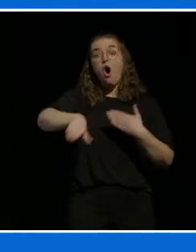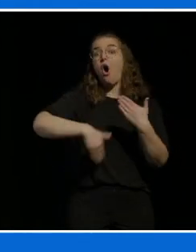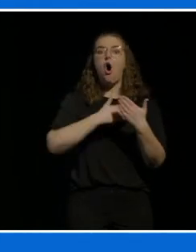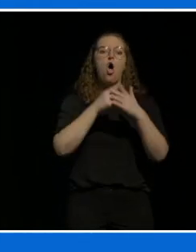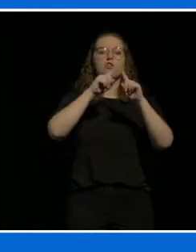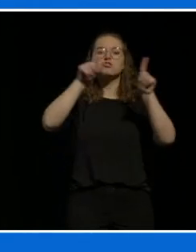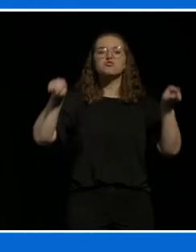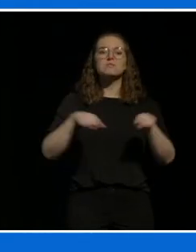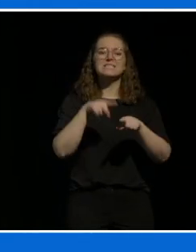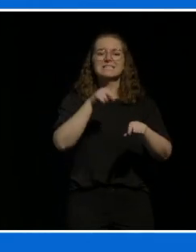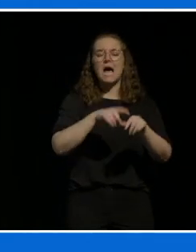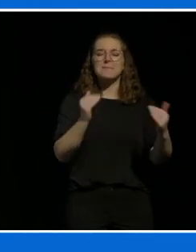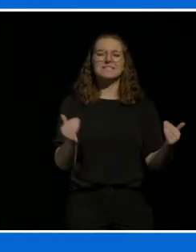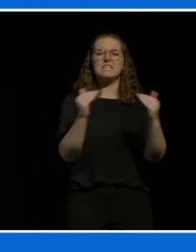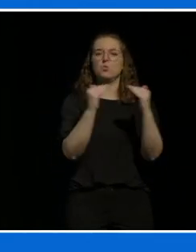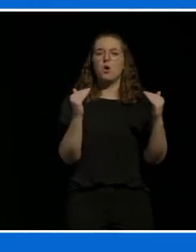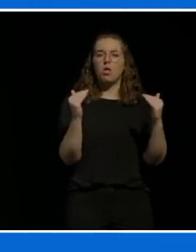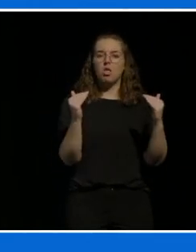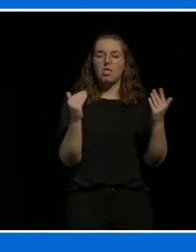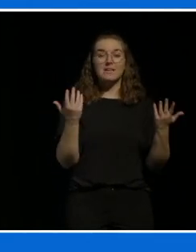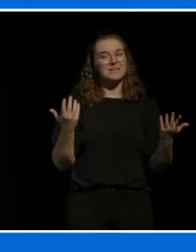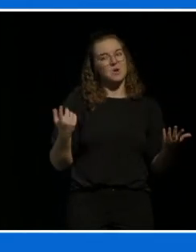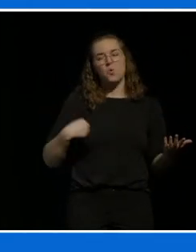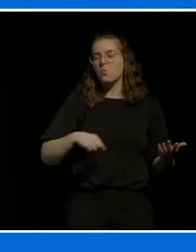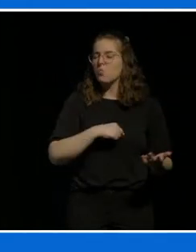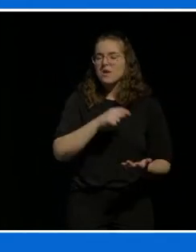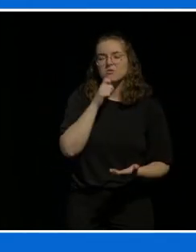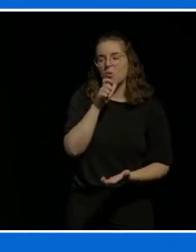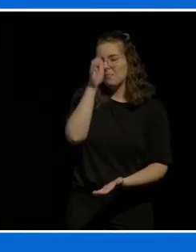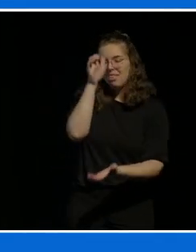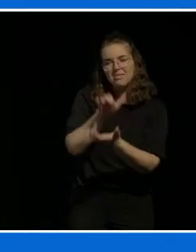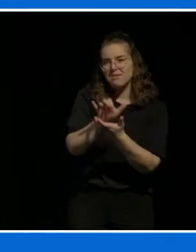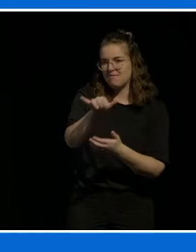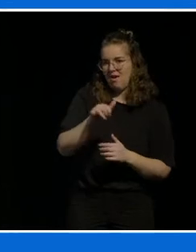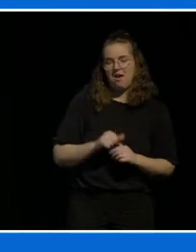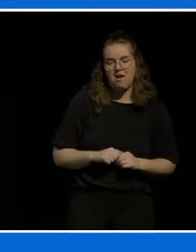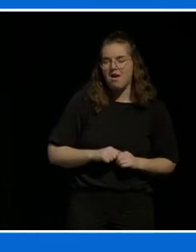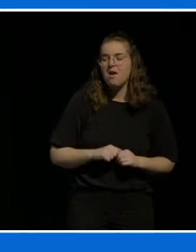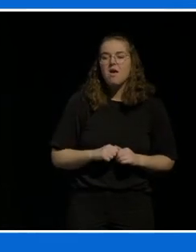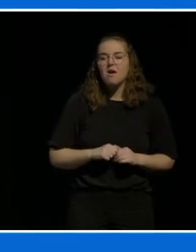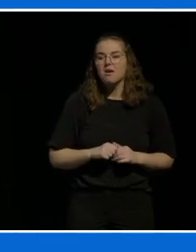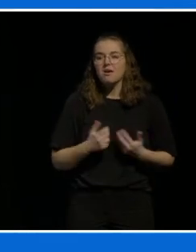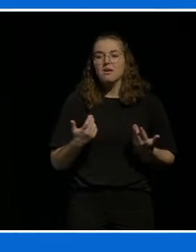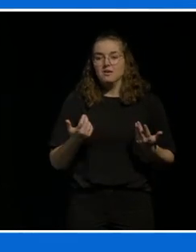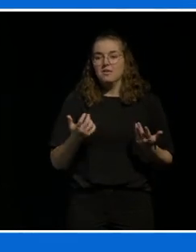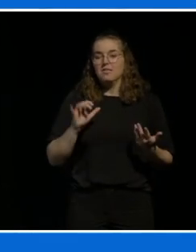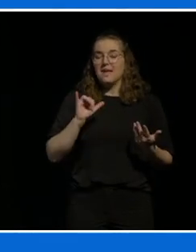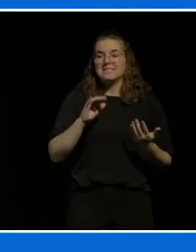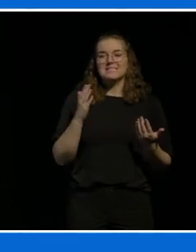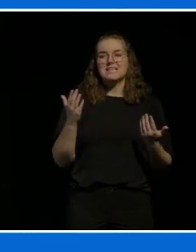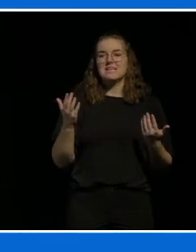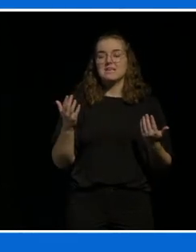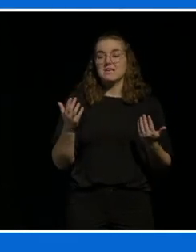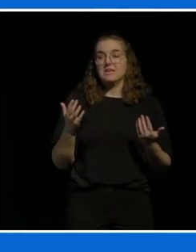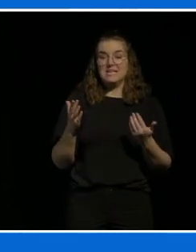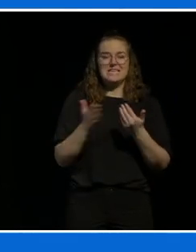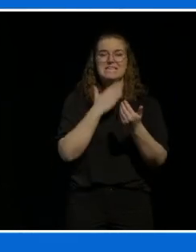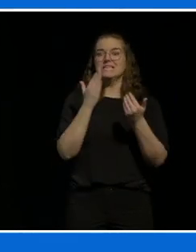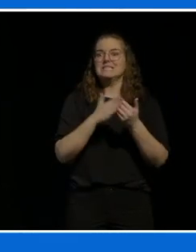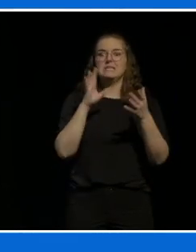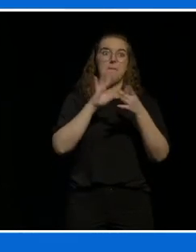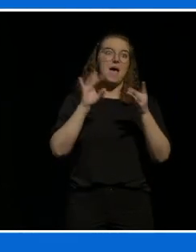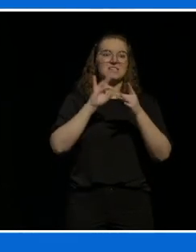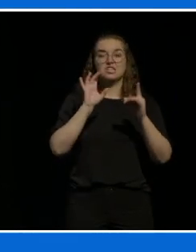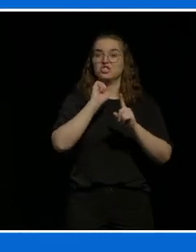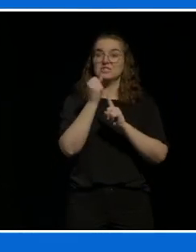time is created equal. At half the story, we do not believe that all screen time is created equal. It is the easiest first degree messaging that our society holds